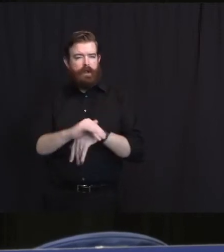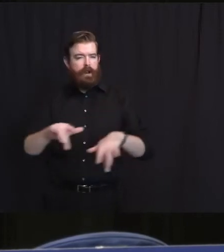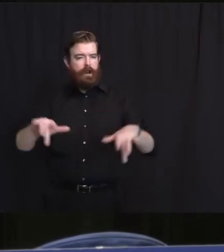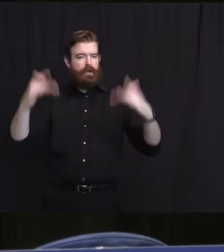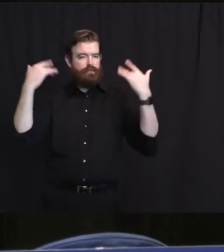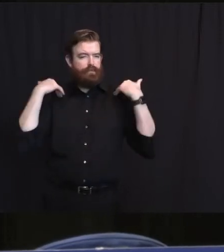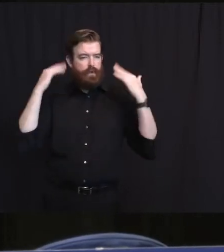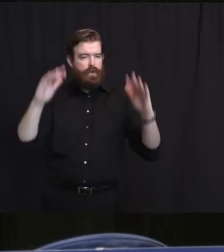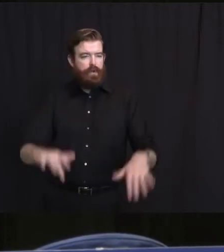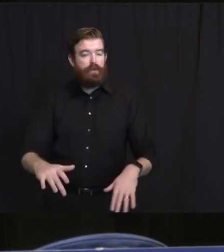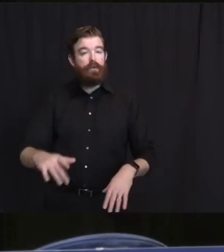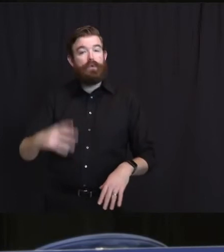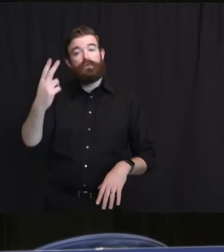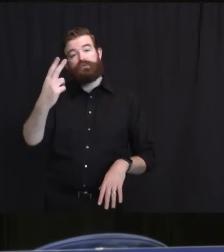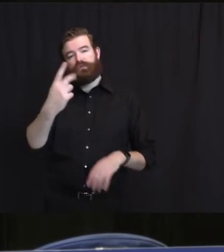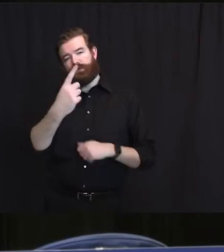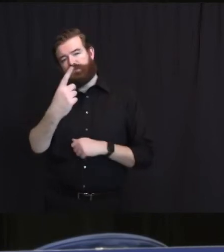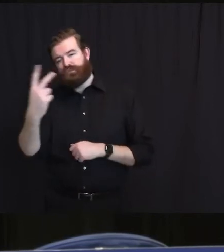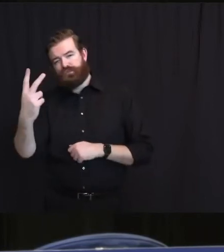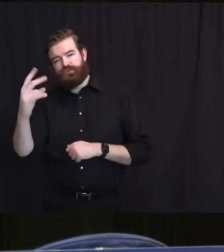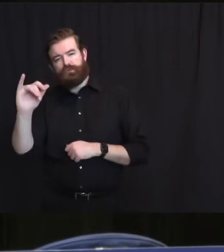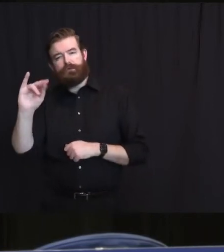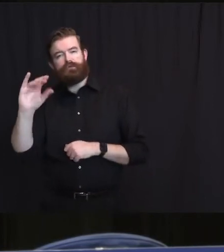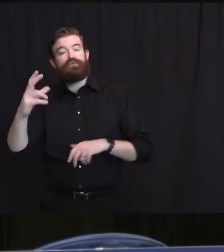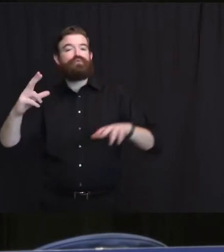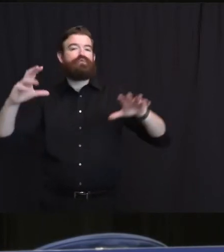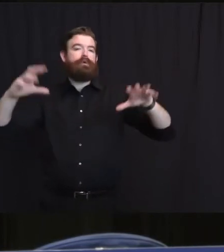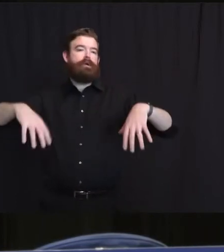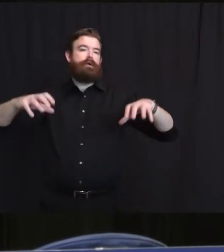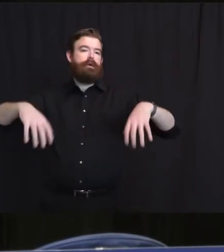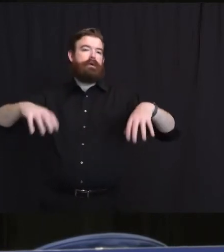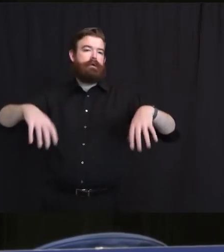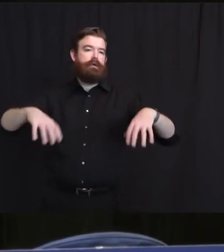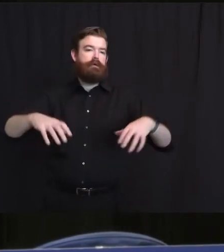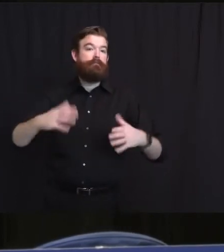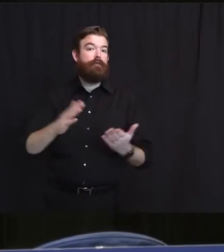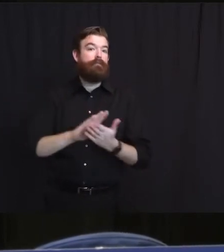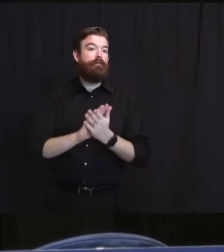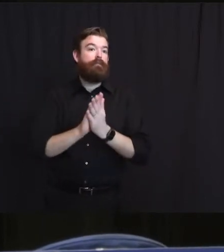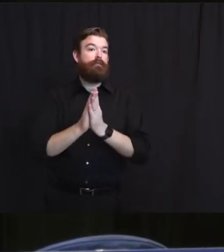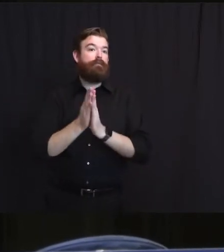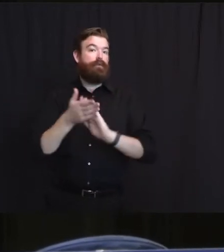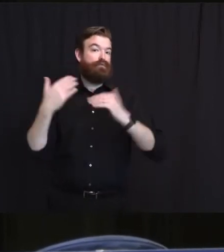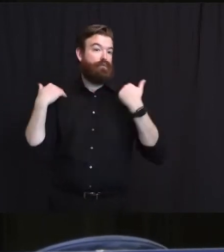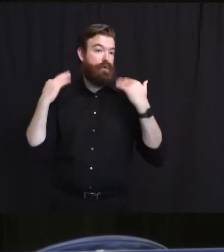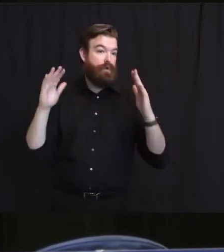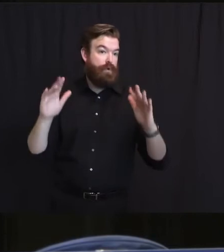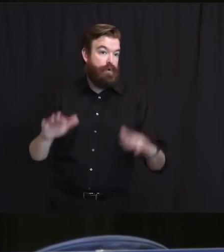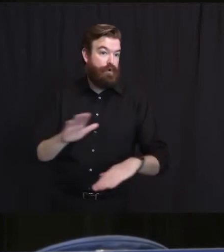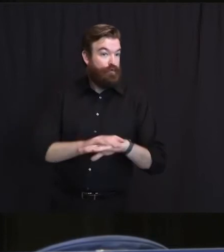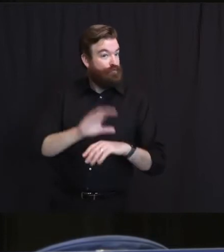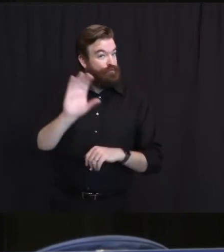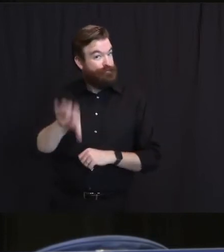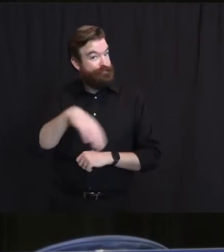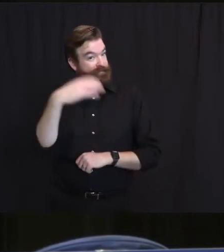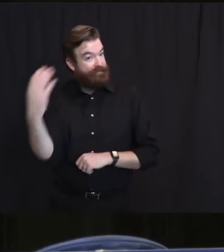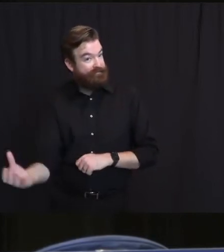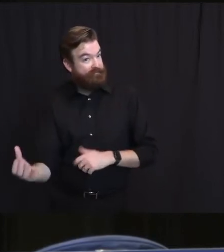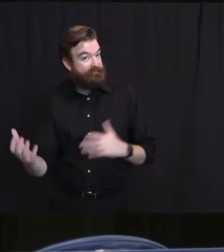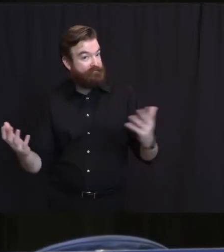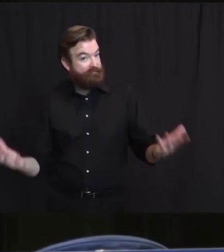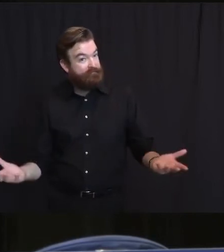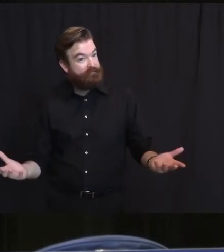1 to 2 inches of rain, which they may transition over to snow on Christmas. It's a system coming,